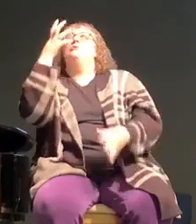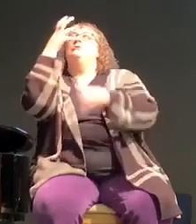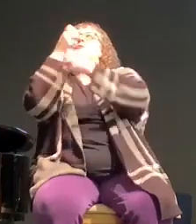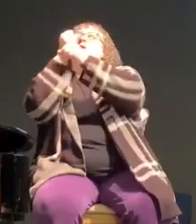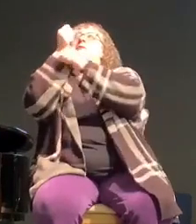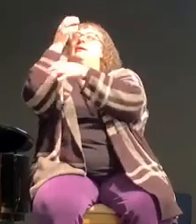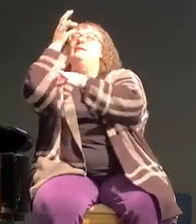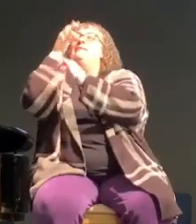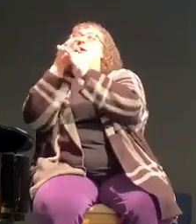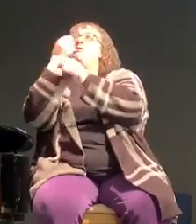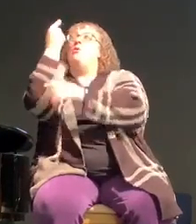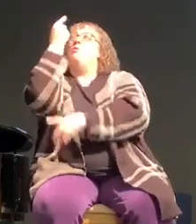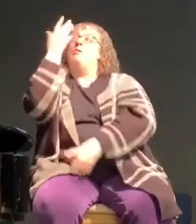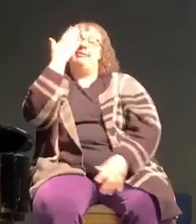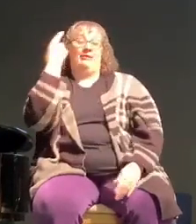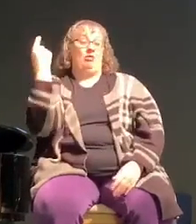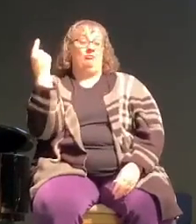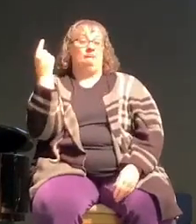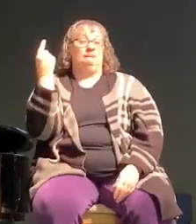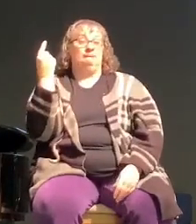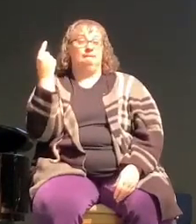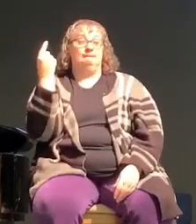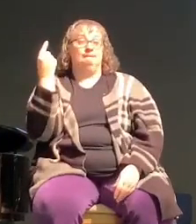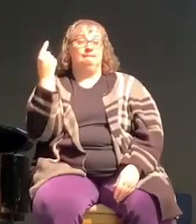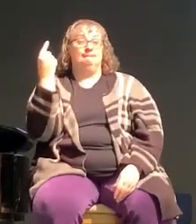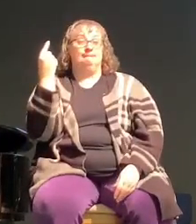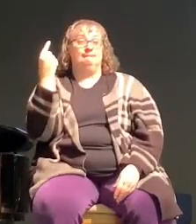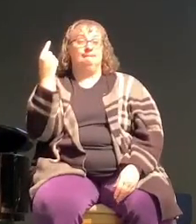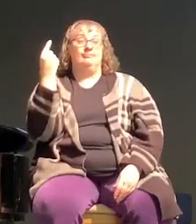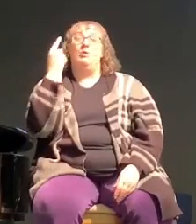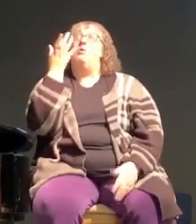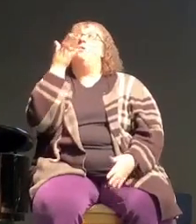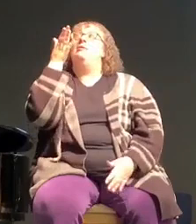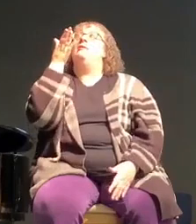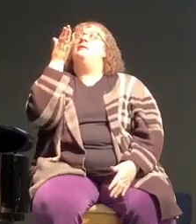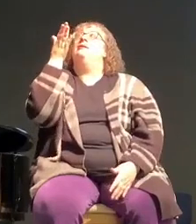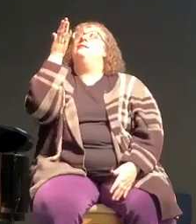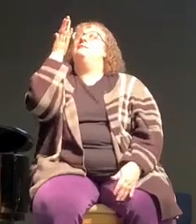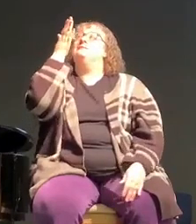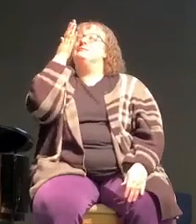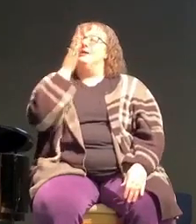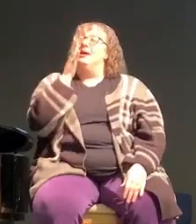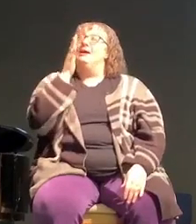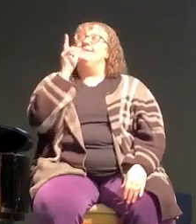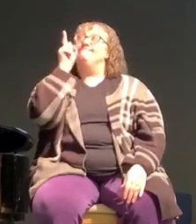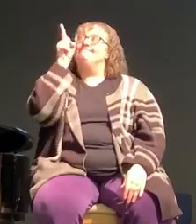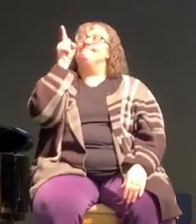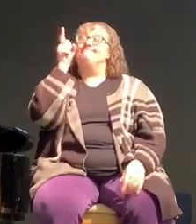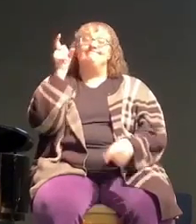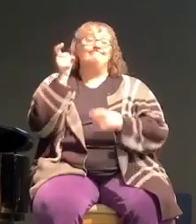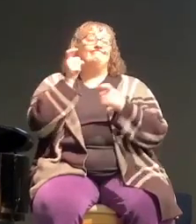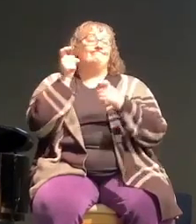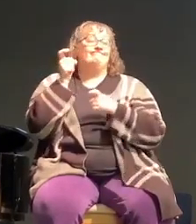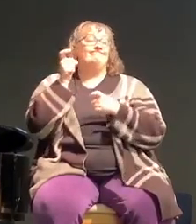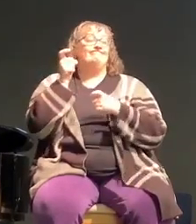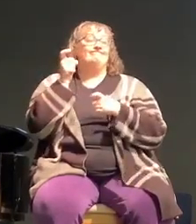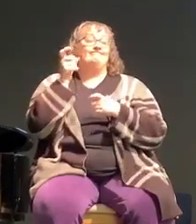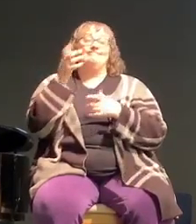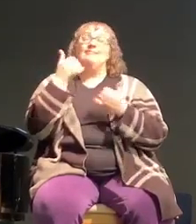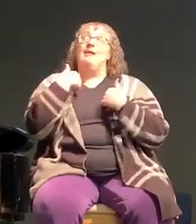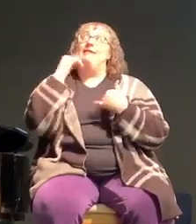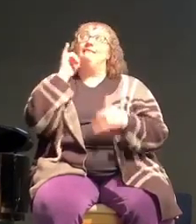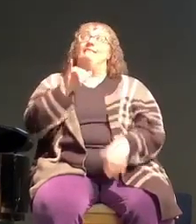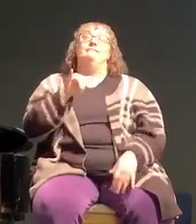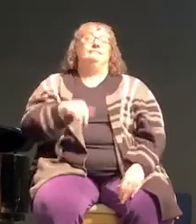faith in one thing alone. And that one thing is that God has got this. I know that God is